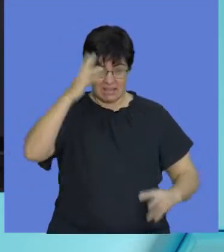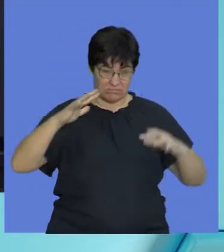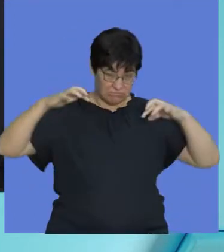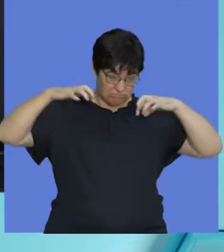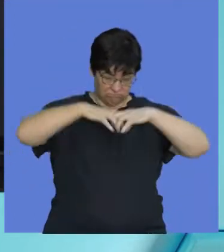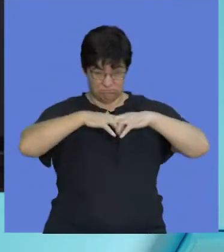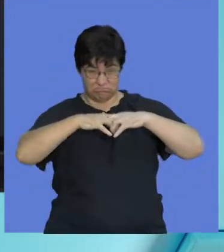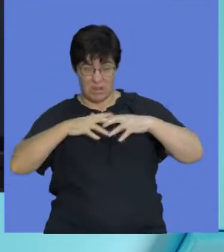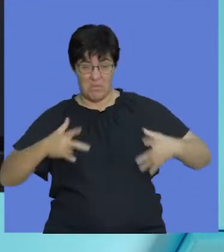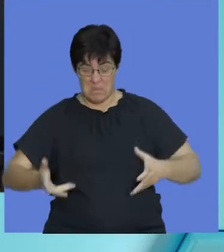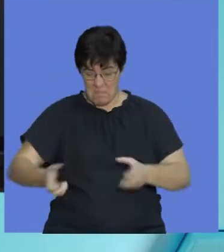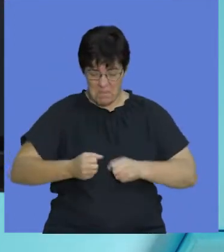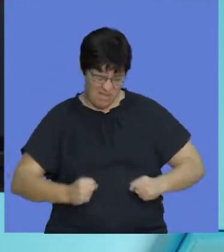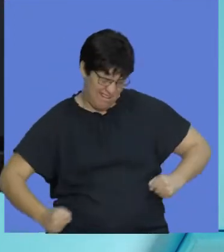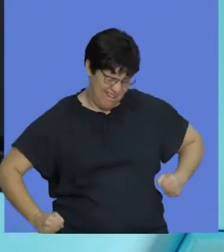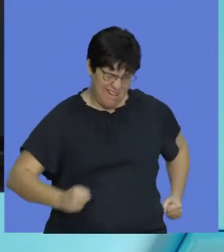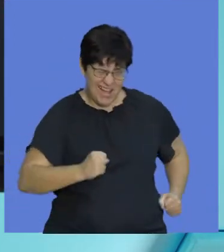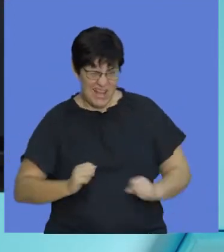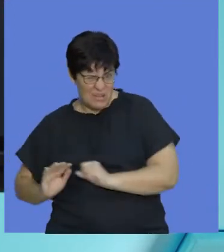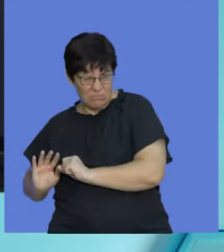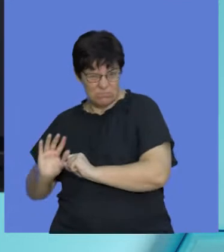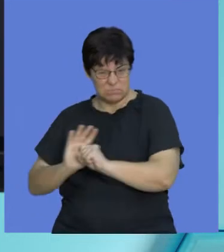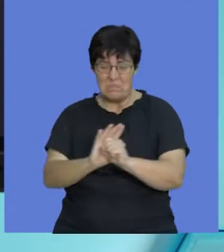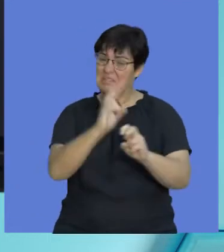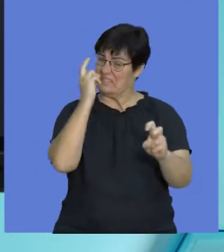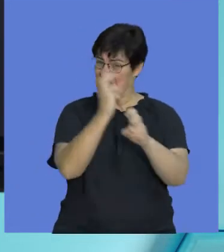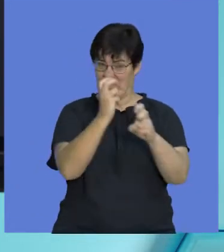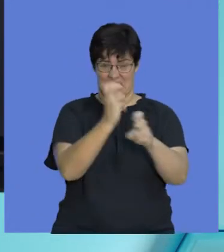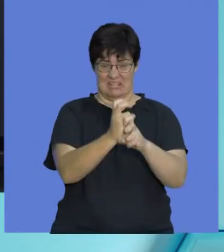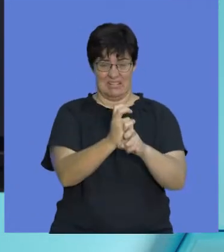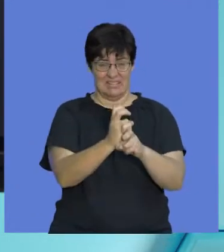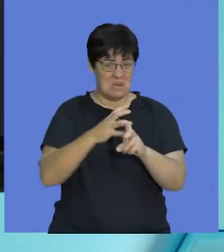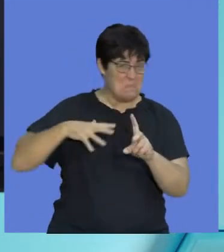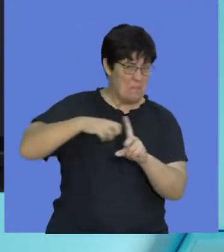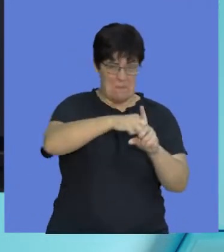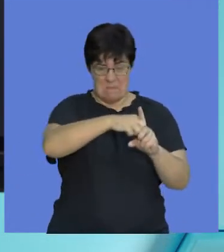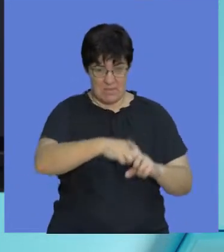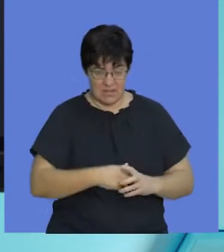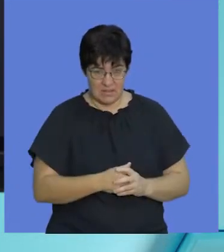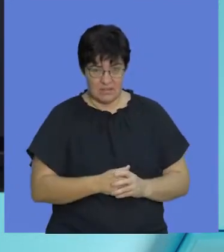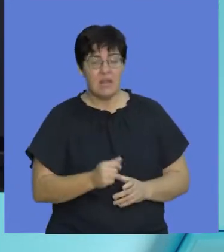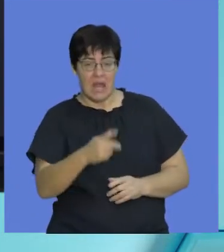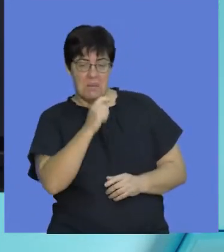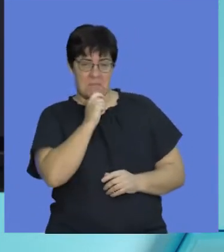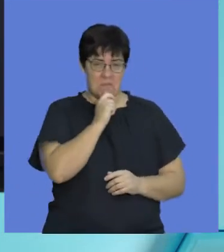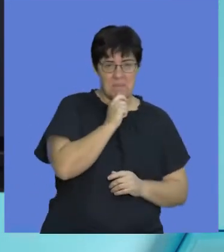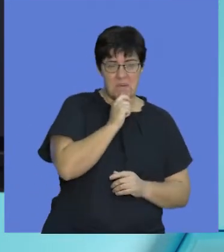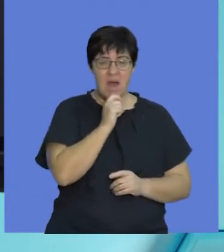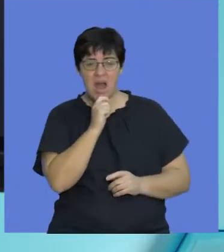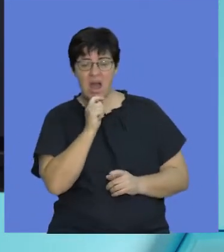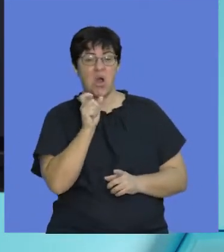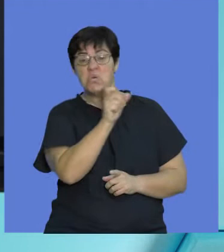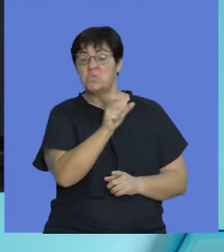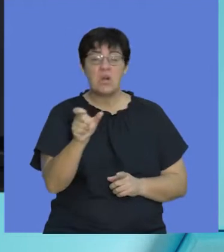and the scrum, they're very difficult to stop. And then if you listen, the commentators will use